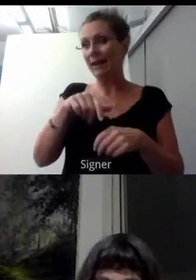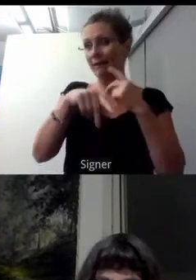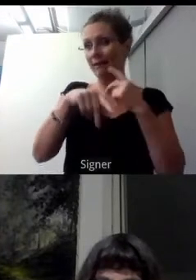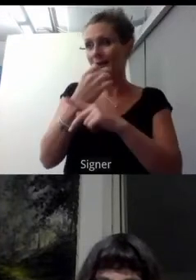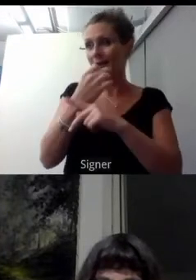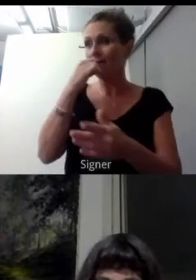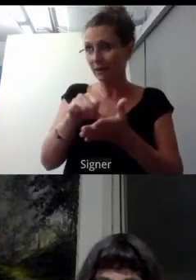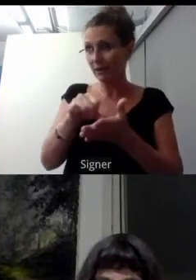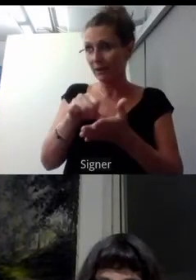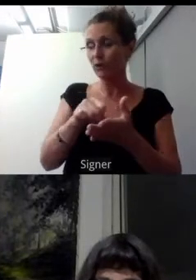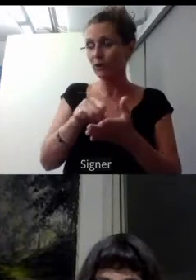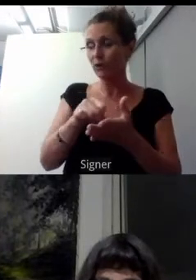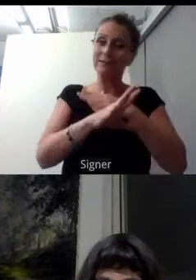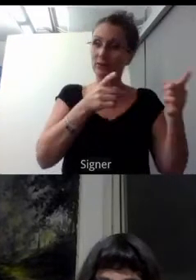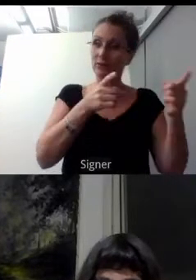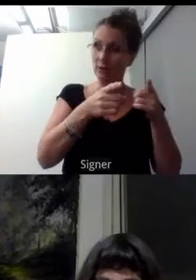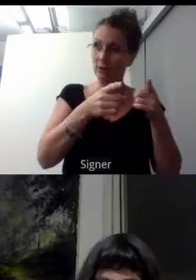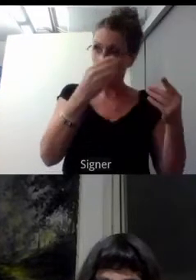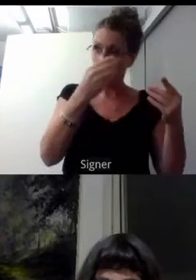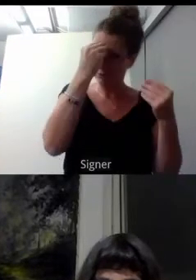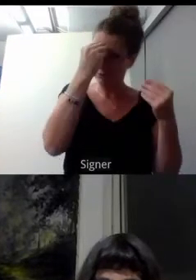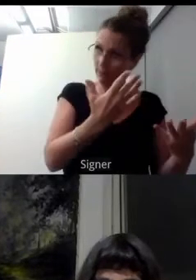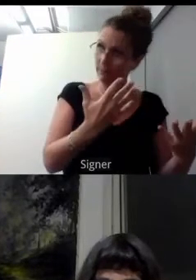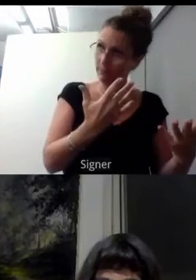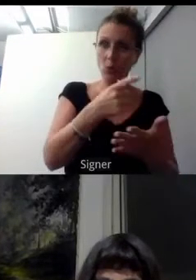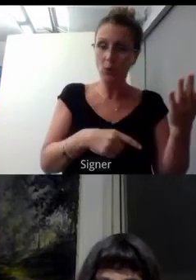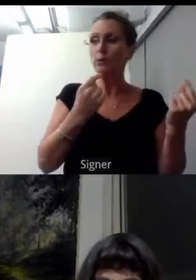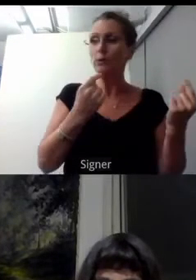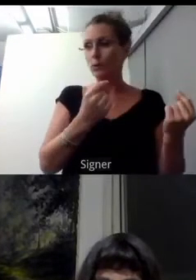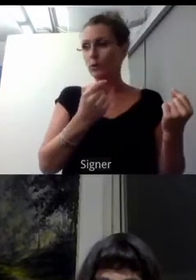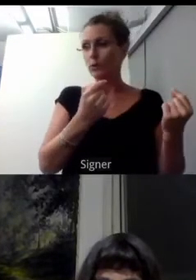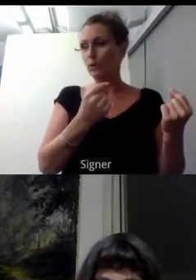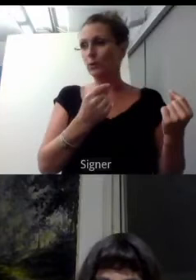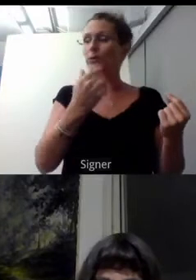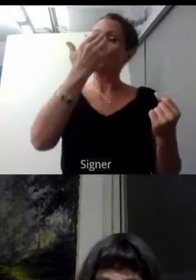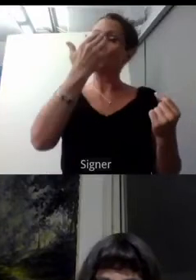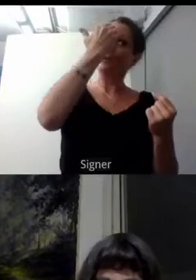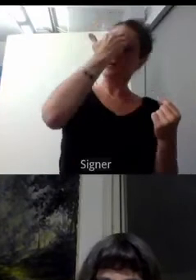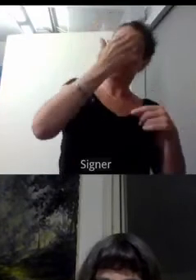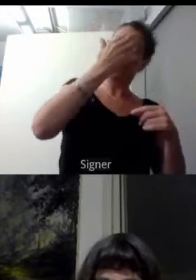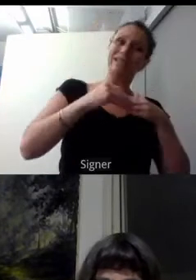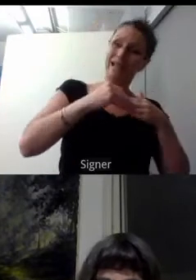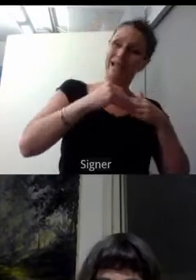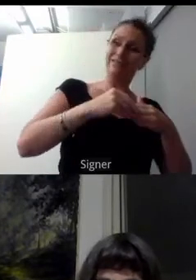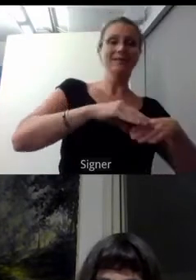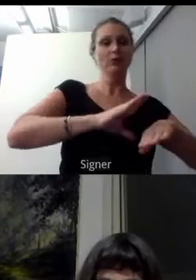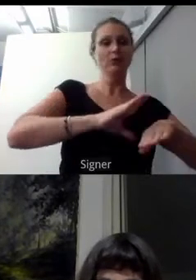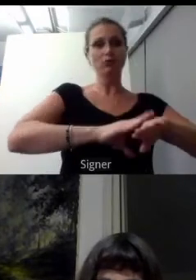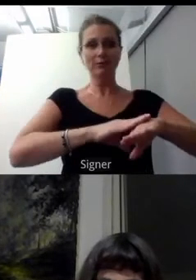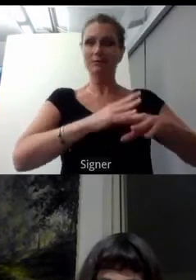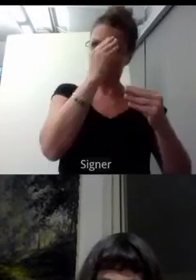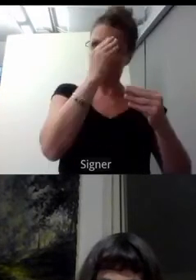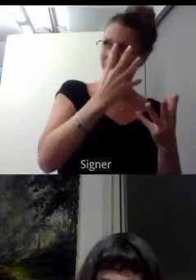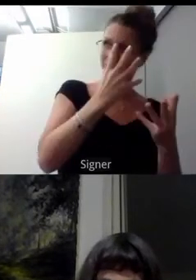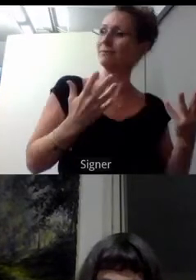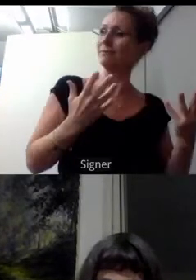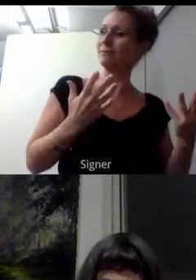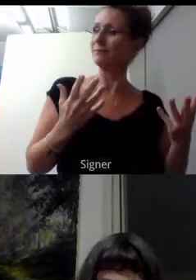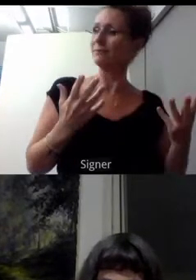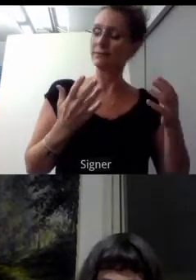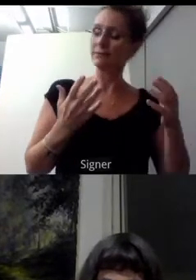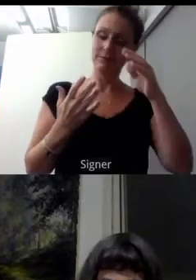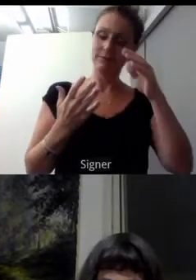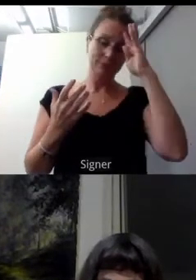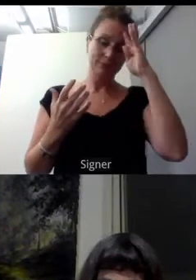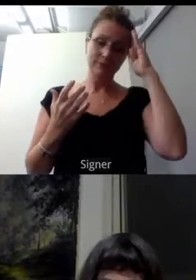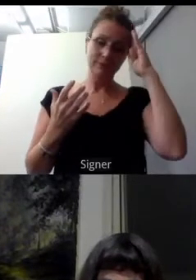minister who's going to lead this law, but for all the ministers. Because one of the messages, and with this, I think I want to wrap